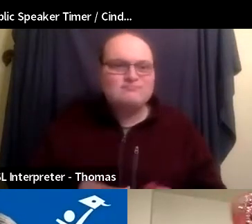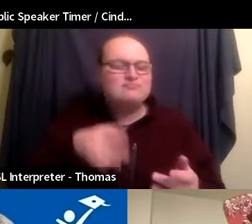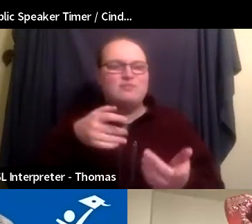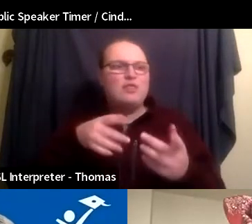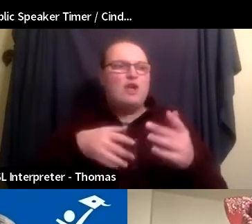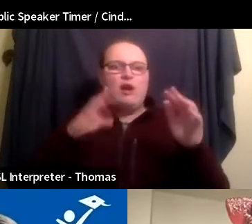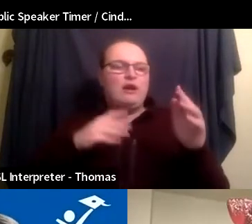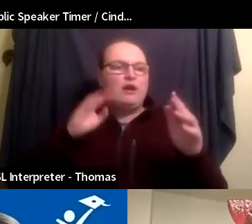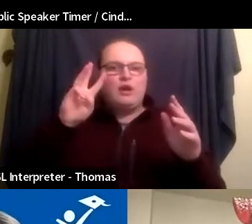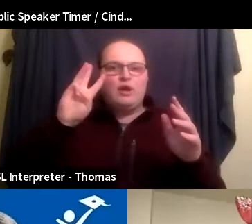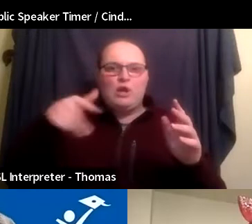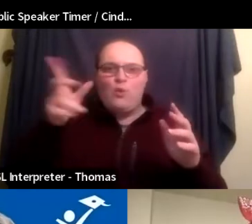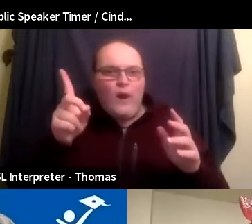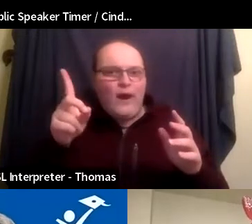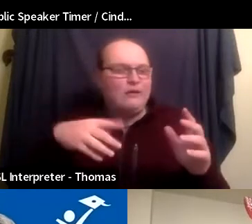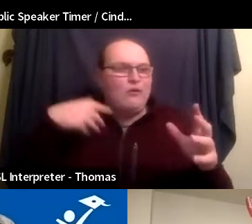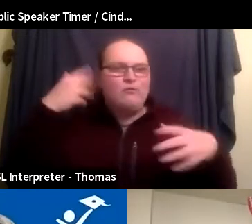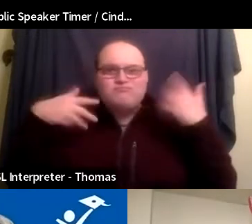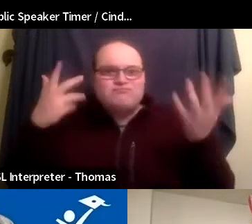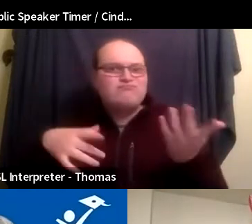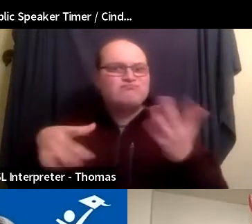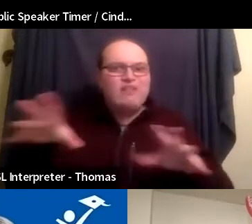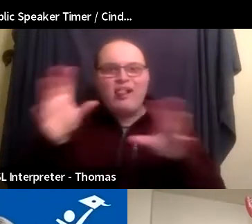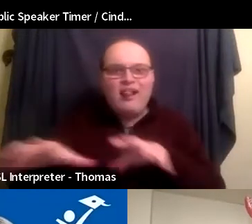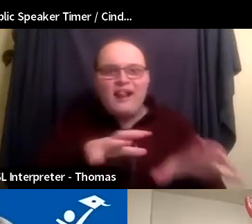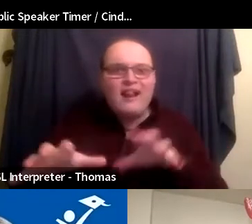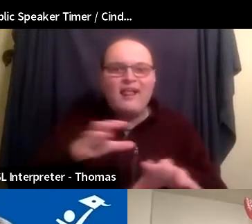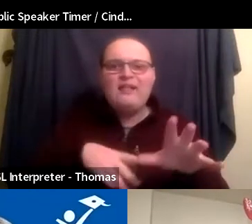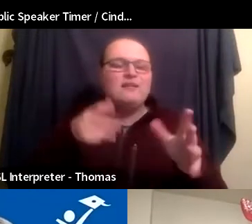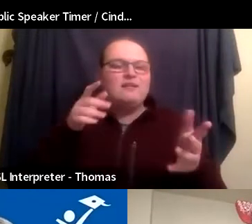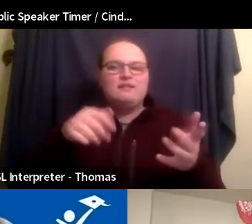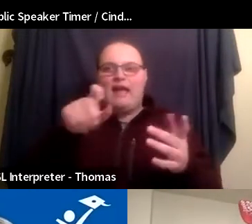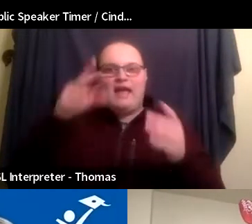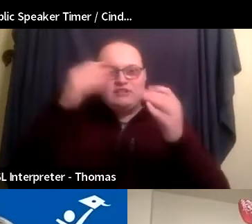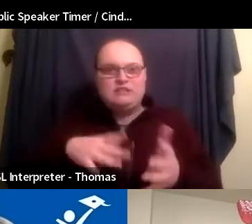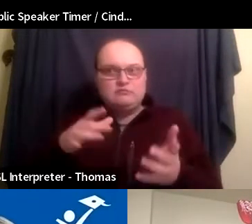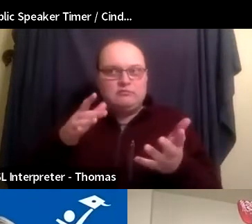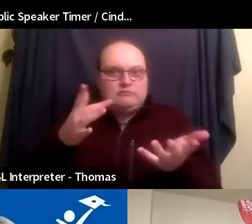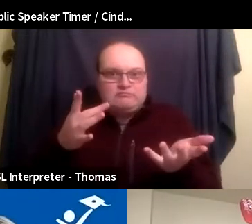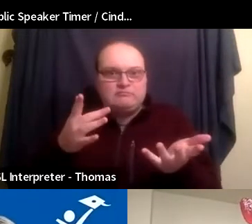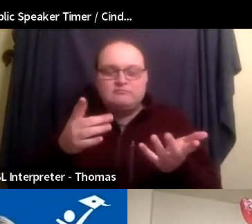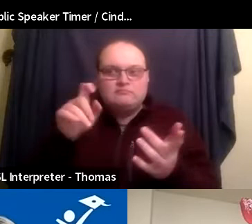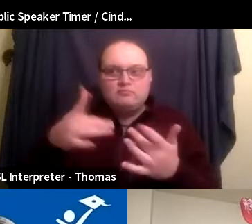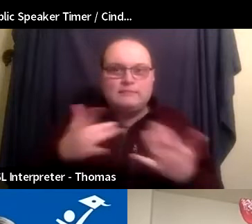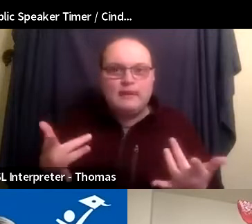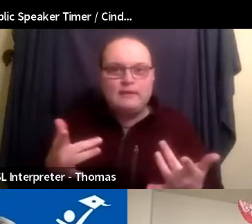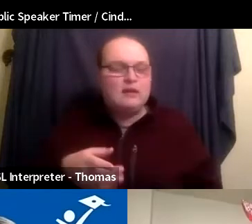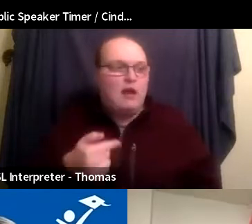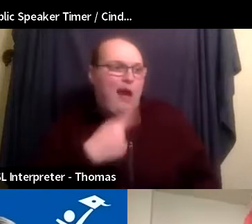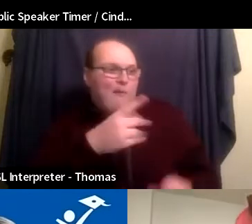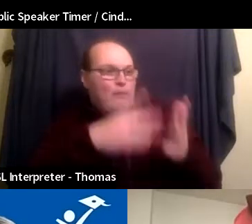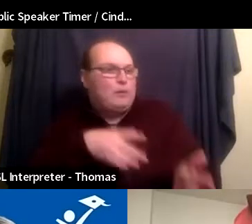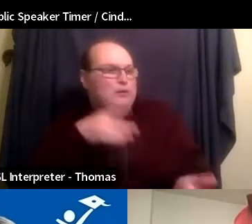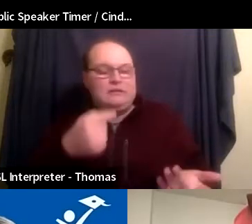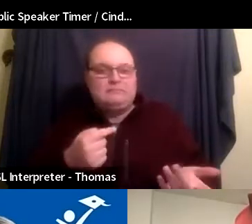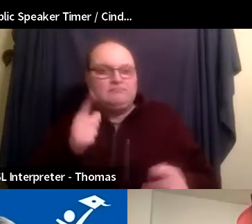wild and actually acting out of control. When I asked the teacher one of the days that I went to observe, he said, I'm just one person, I